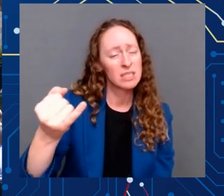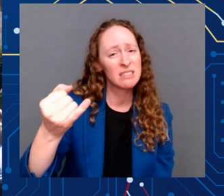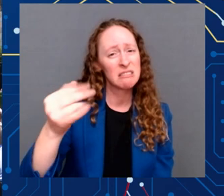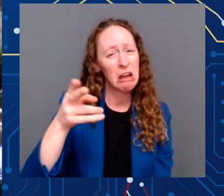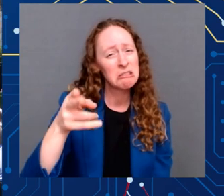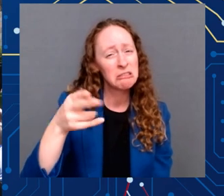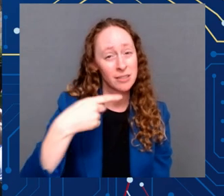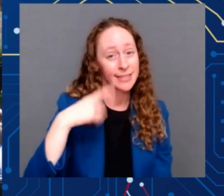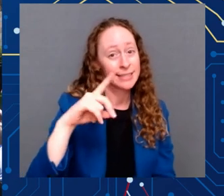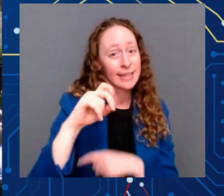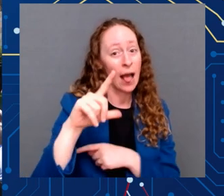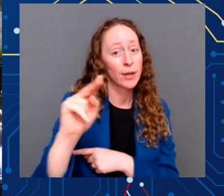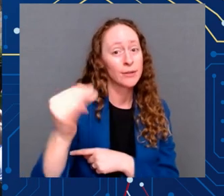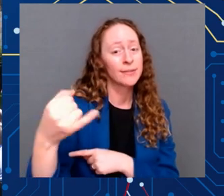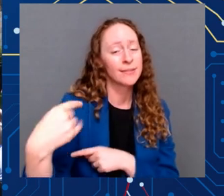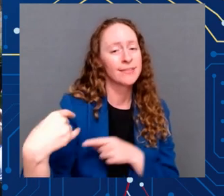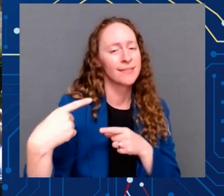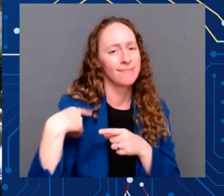about that. I just want you to know that.